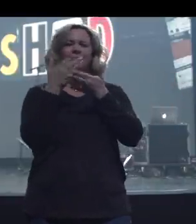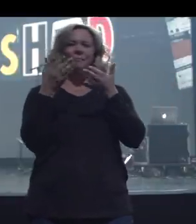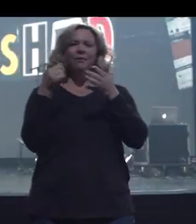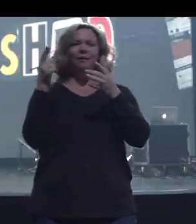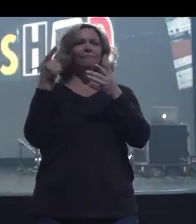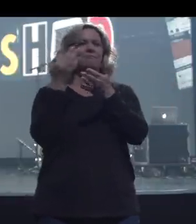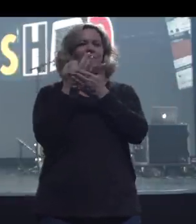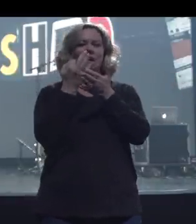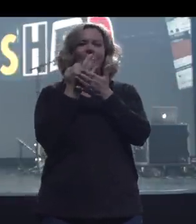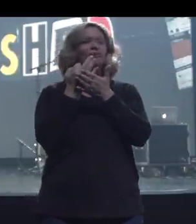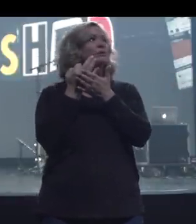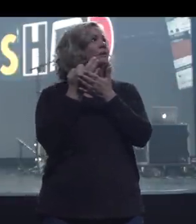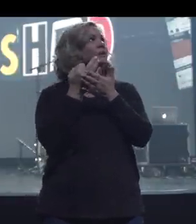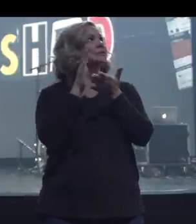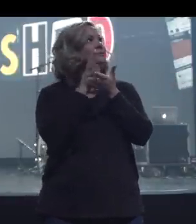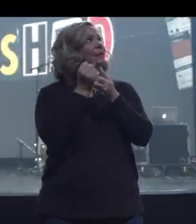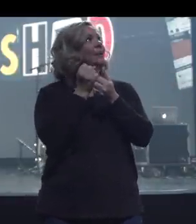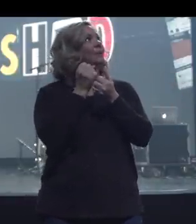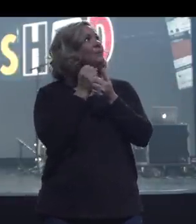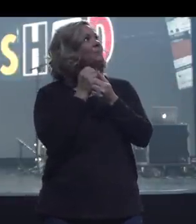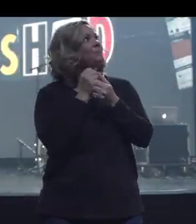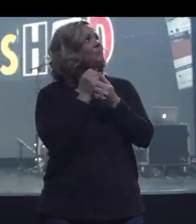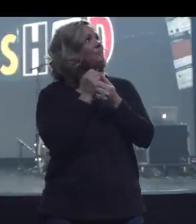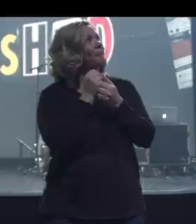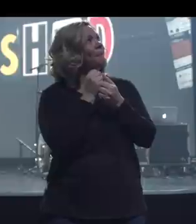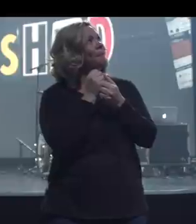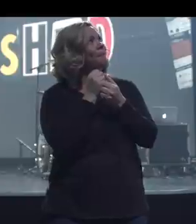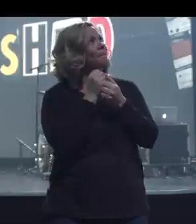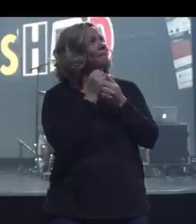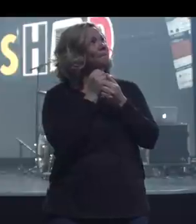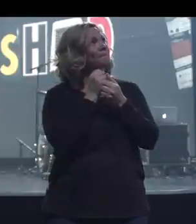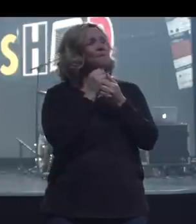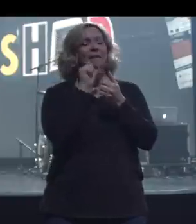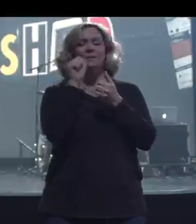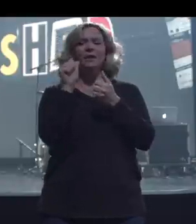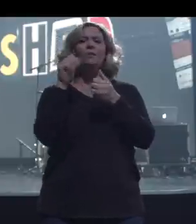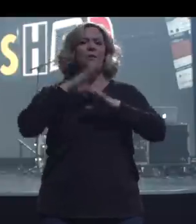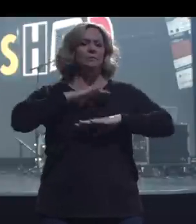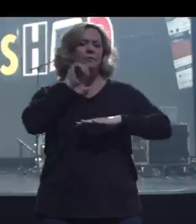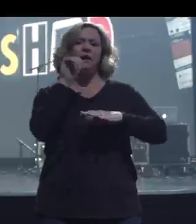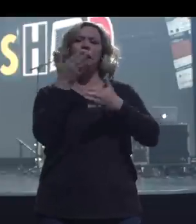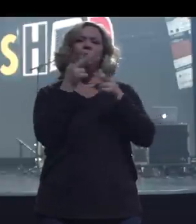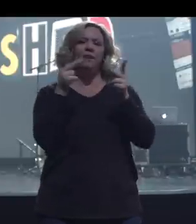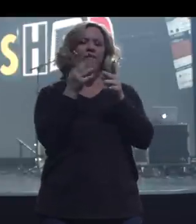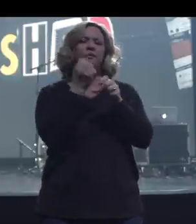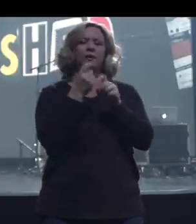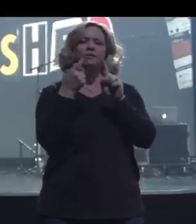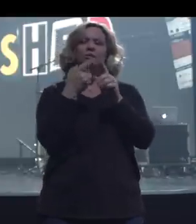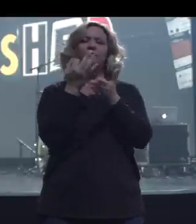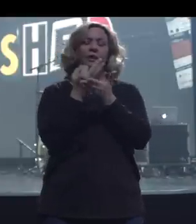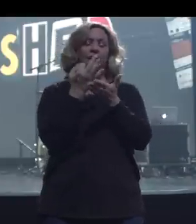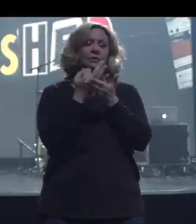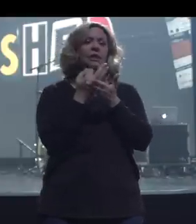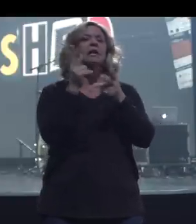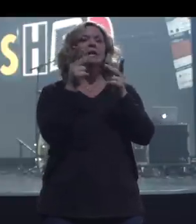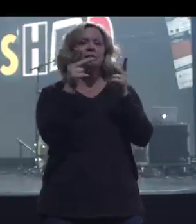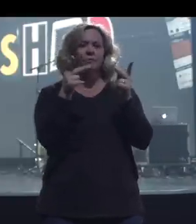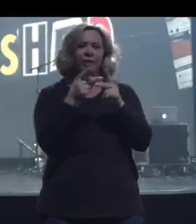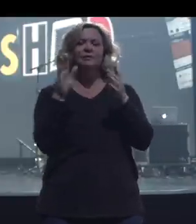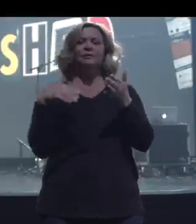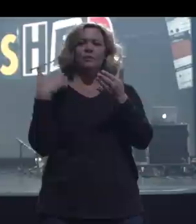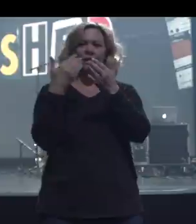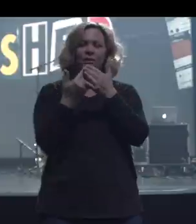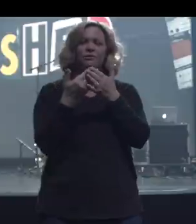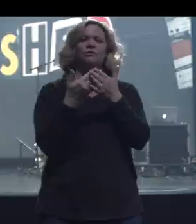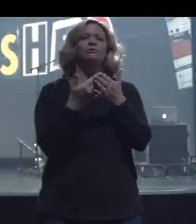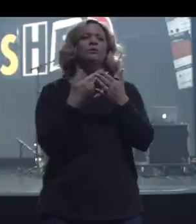is it? Go back one. Contentment isn't a place you get to financially. It's a place you get to emotionally and